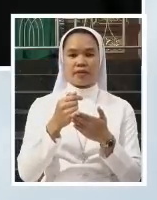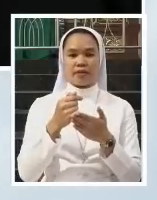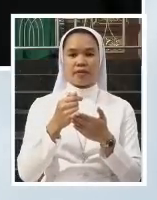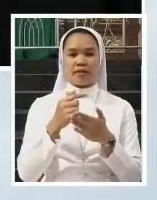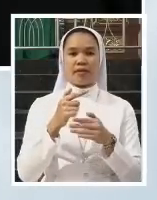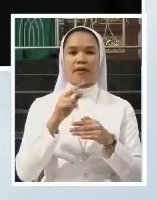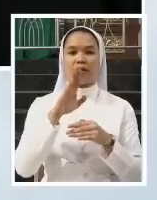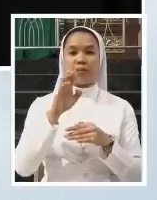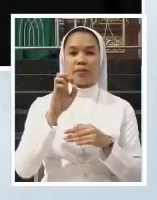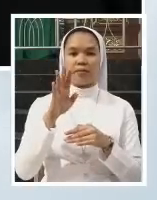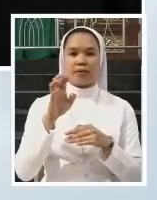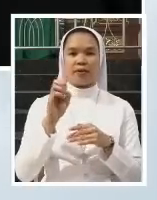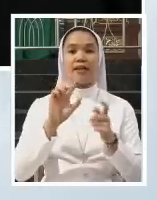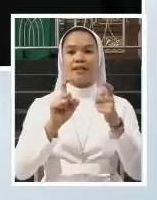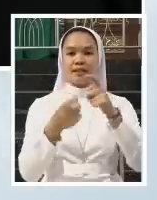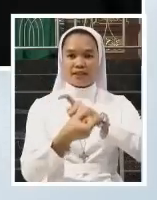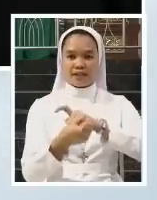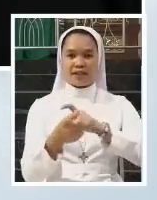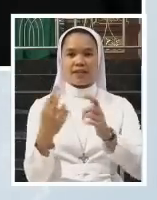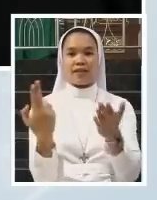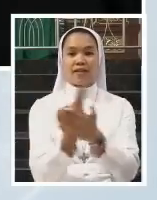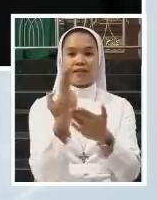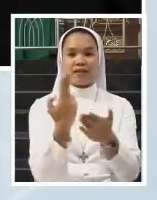Parish, Bumbon Camarinesor,